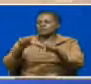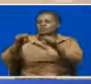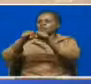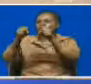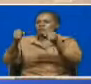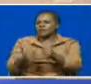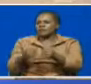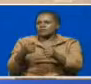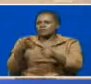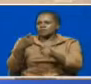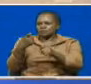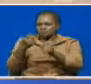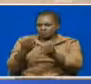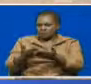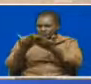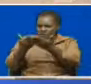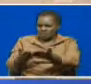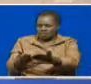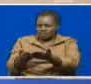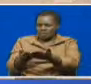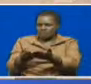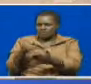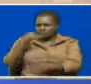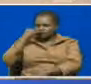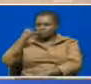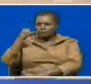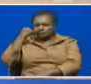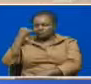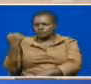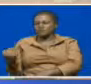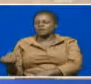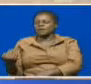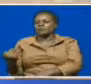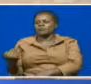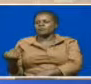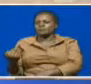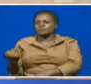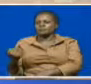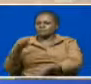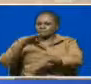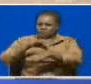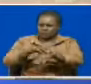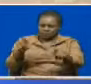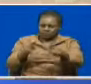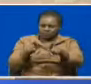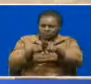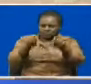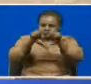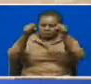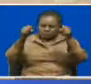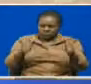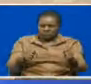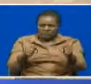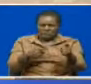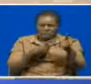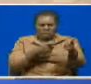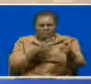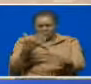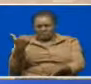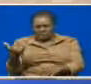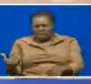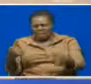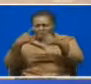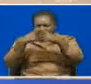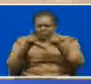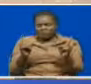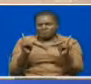society that provided drugs to this child. They'll find the same society that you condemn the child,